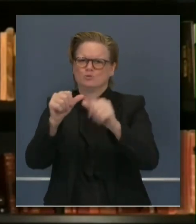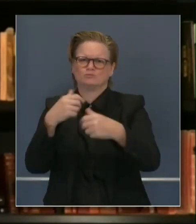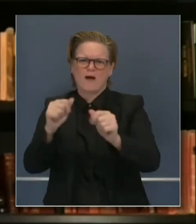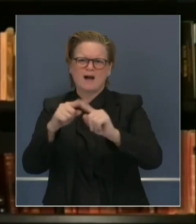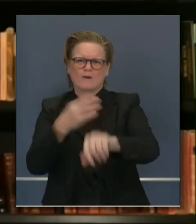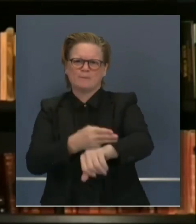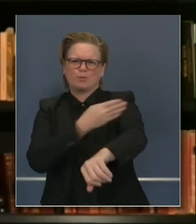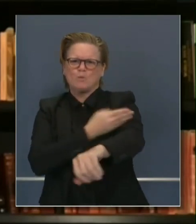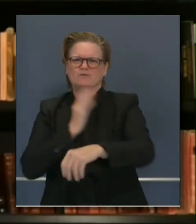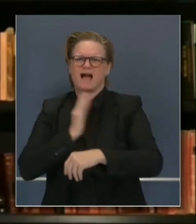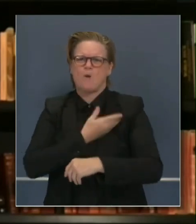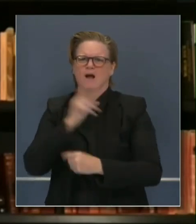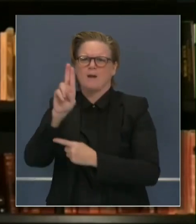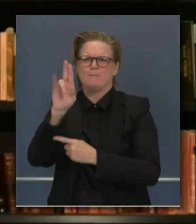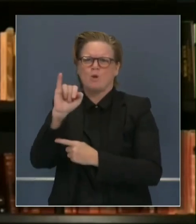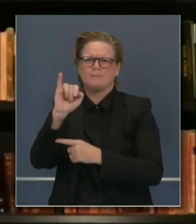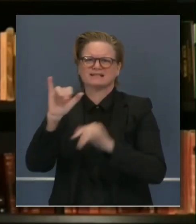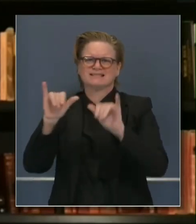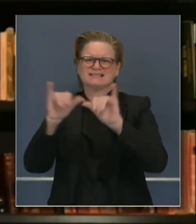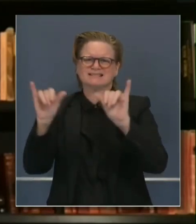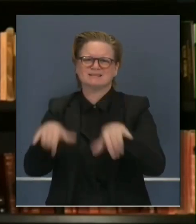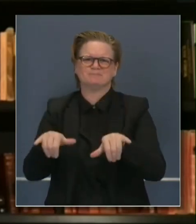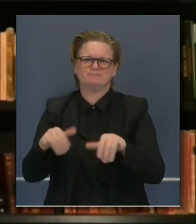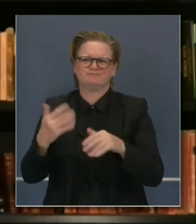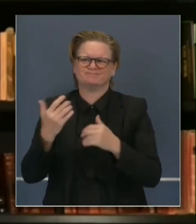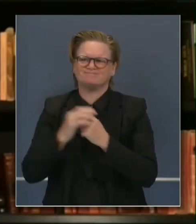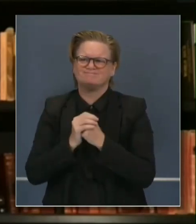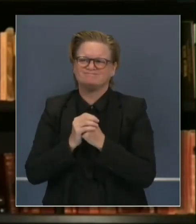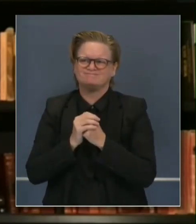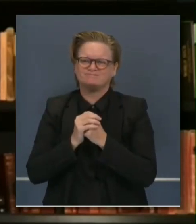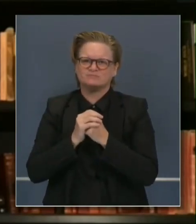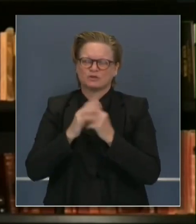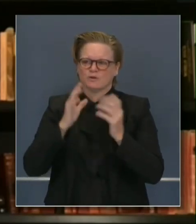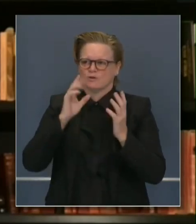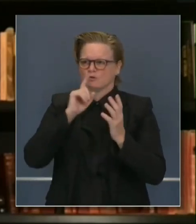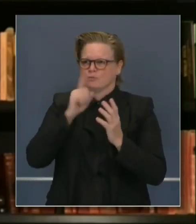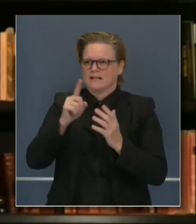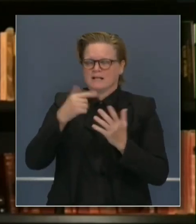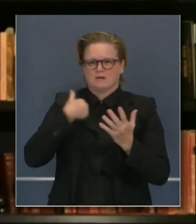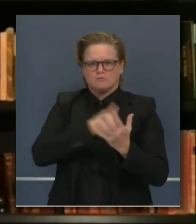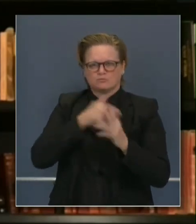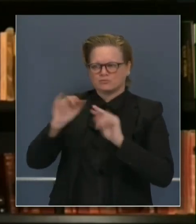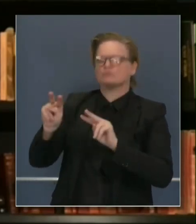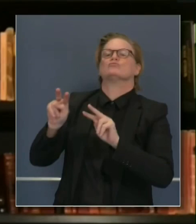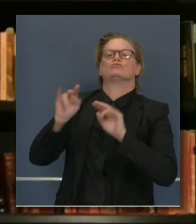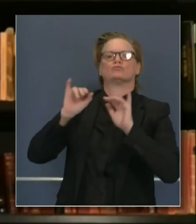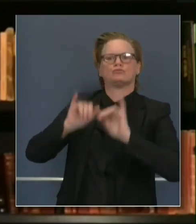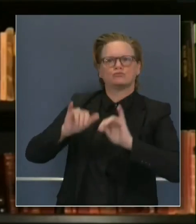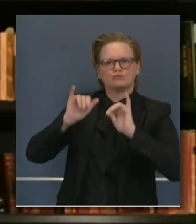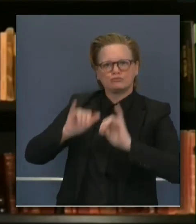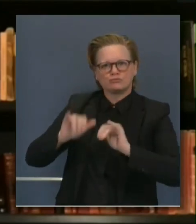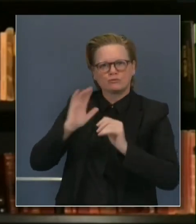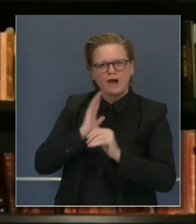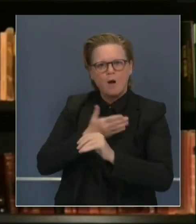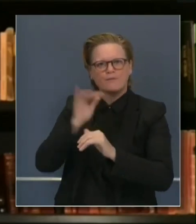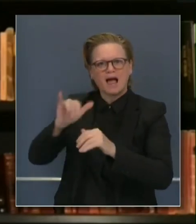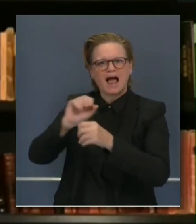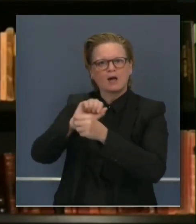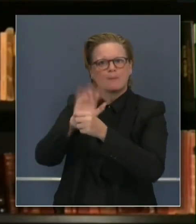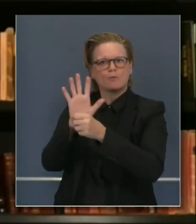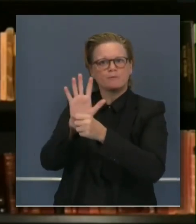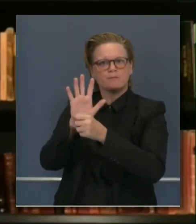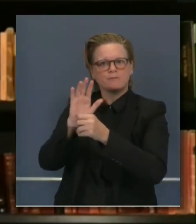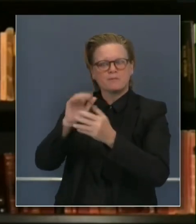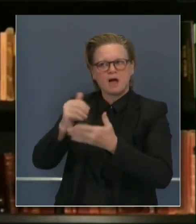the magnitude of a pandemic, and that is a lesson learned, and we are actively pursuing those longer-term strategies. And on